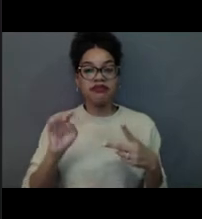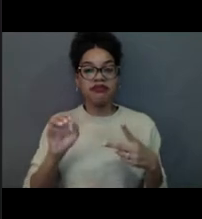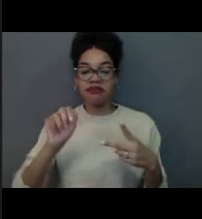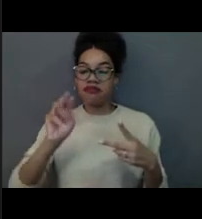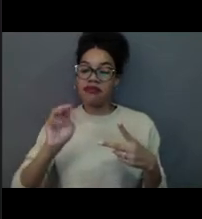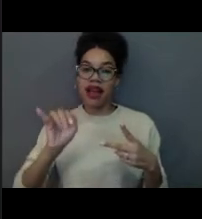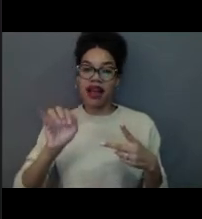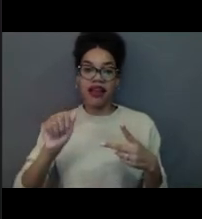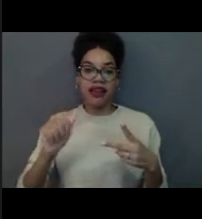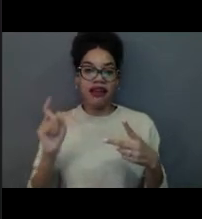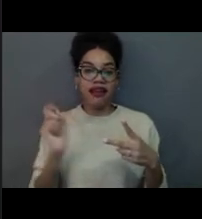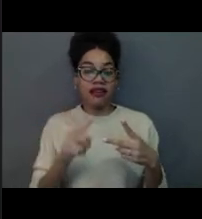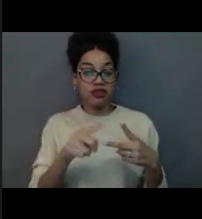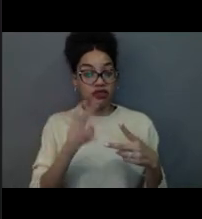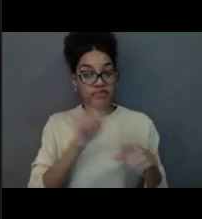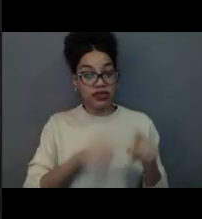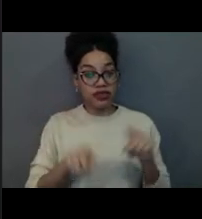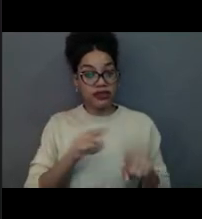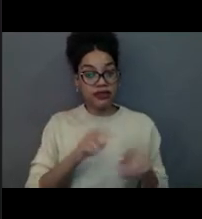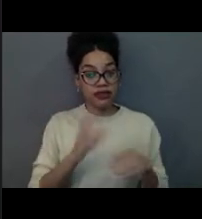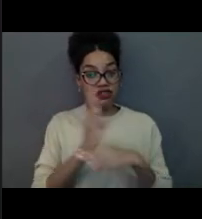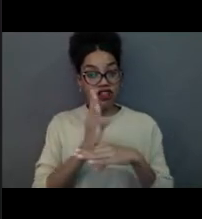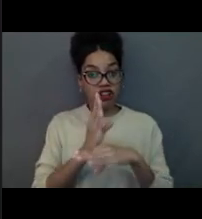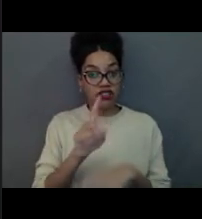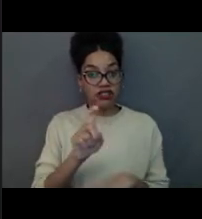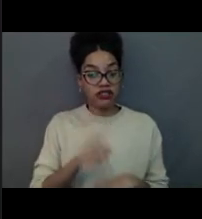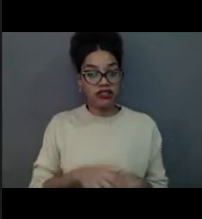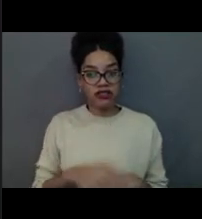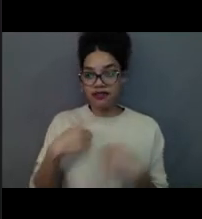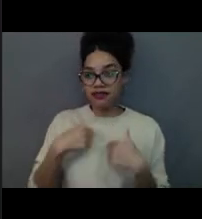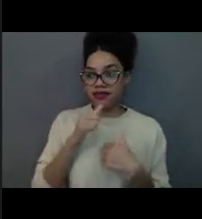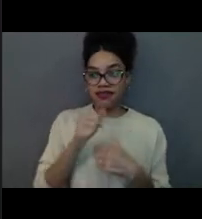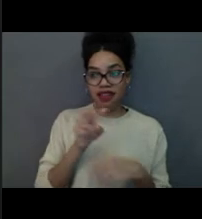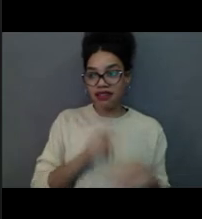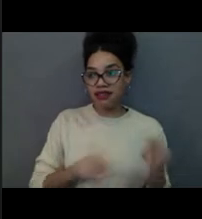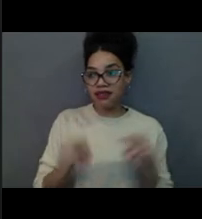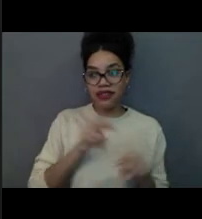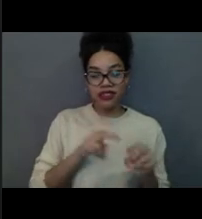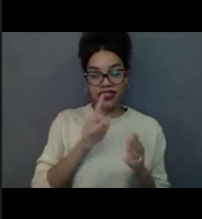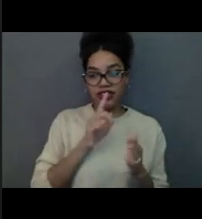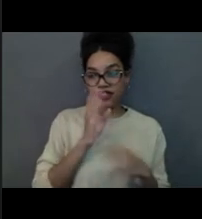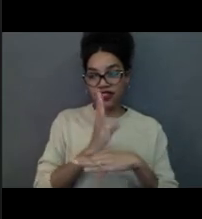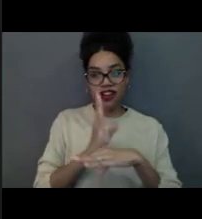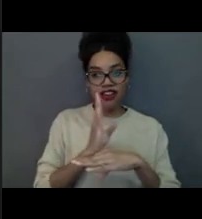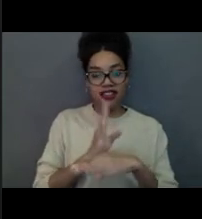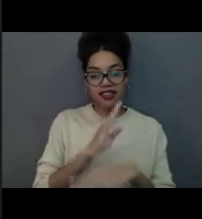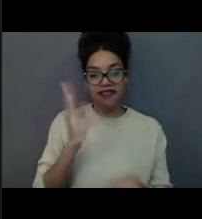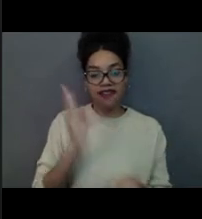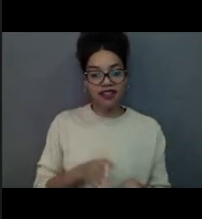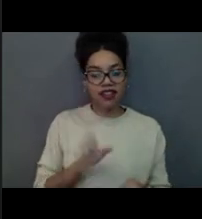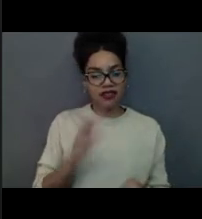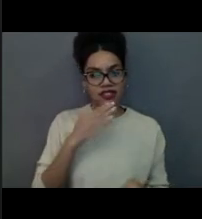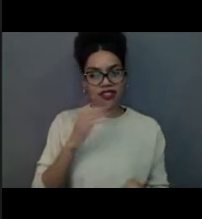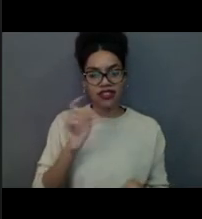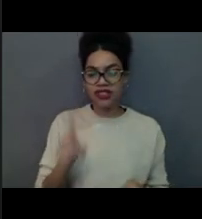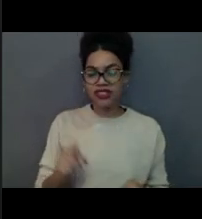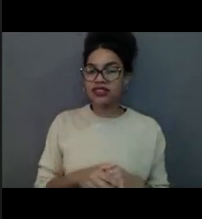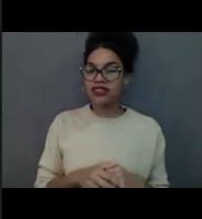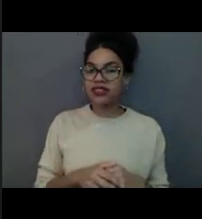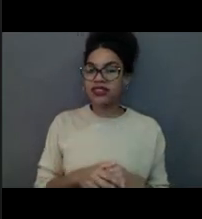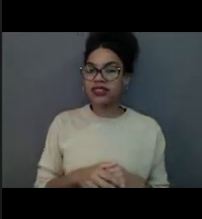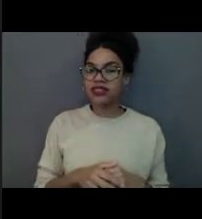sharks? I have not inspected sharks. I don't know about that. That's a great question. I